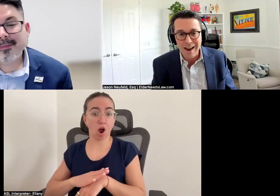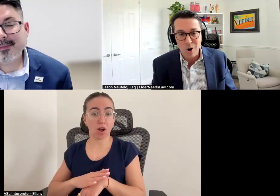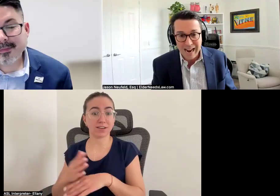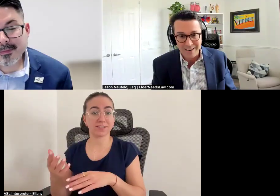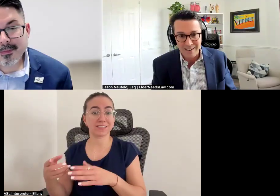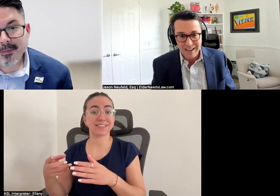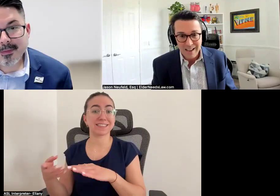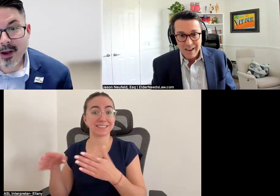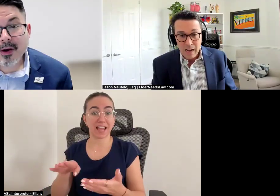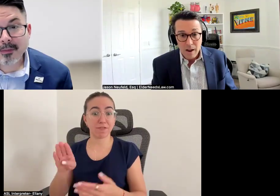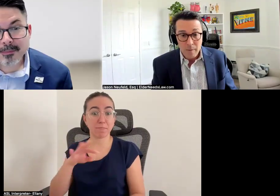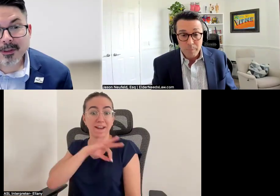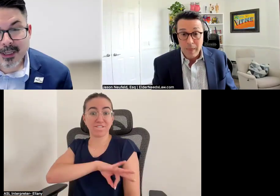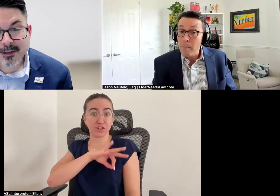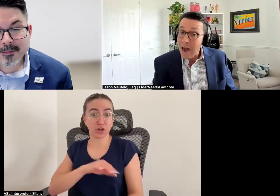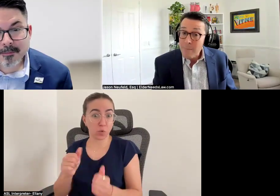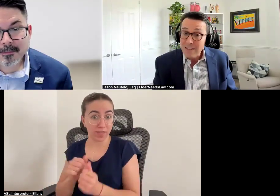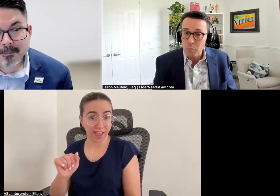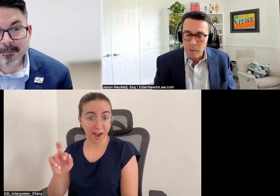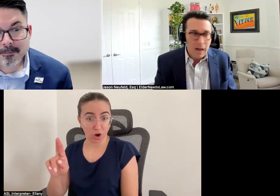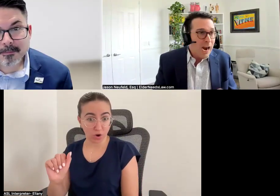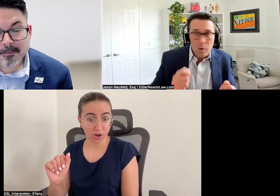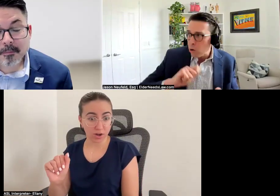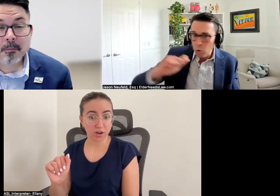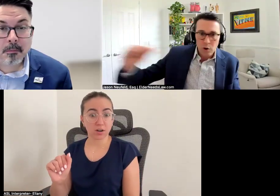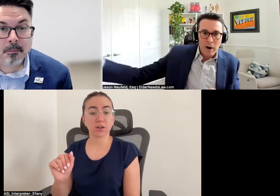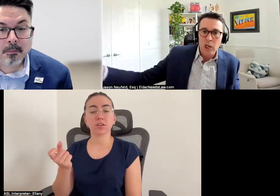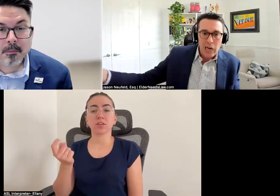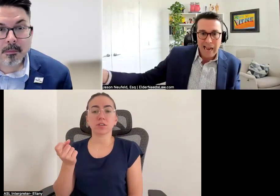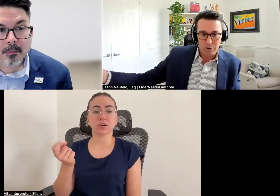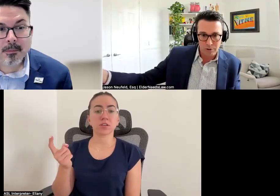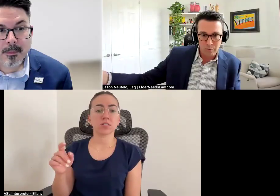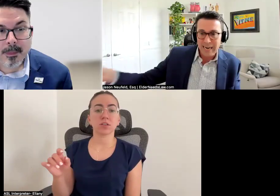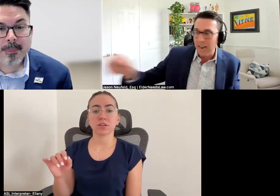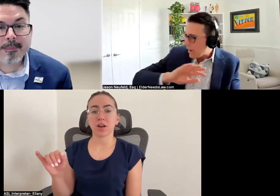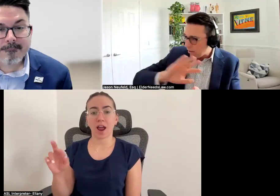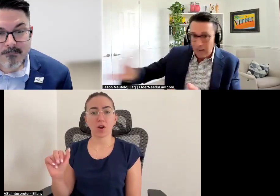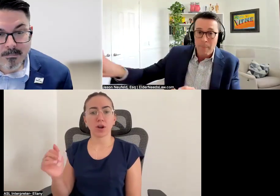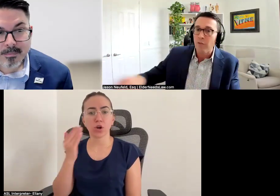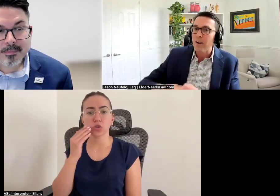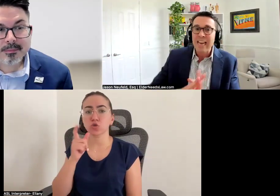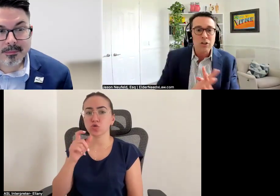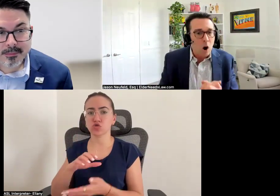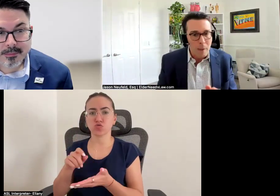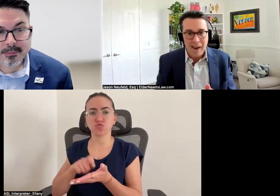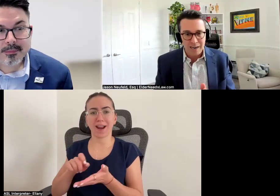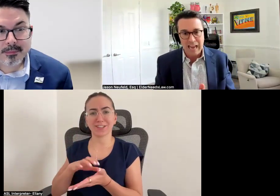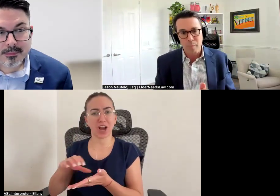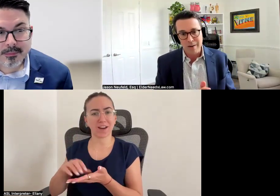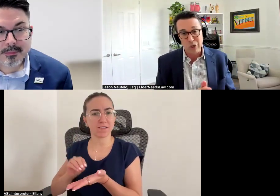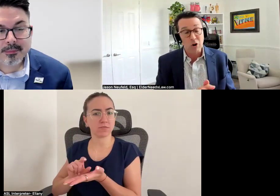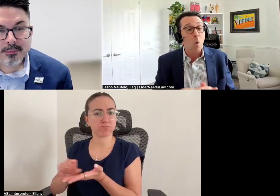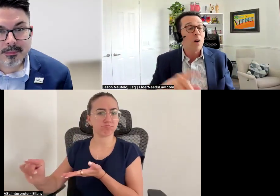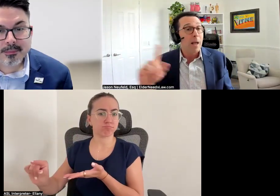the IRA? Oh, Then okay. it bypasses probate. The IRA knows who they're writing a check out to, right? And they said, now if there is no pay on